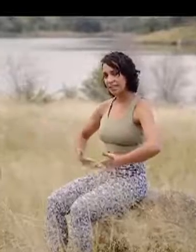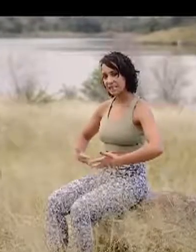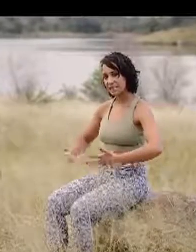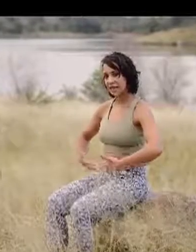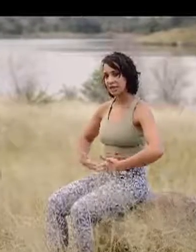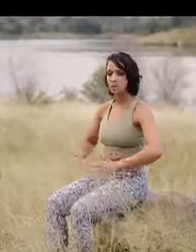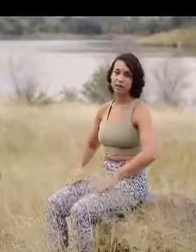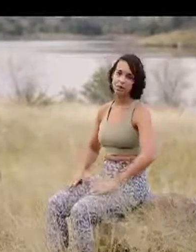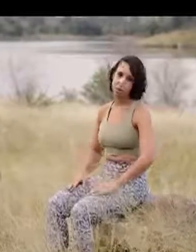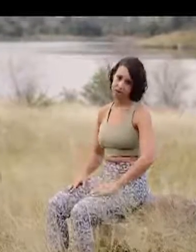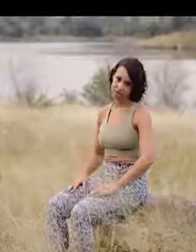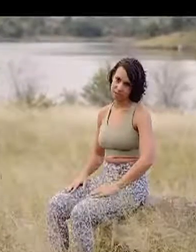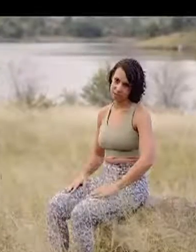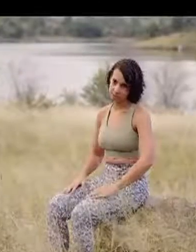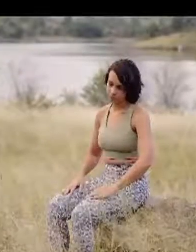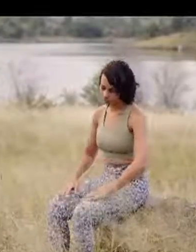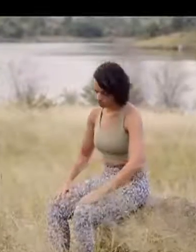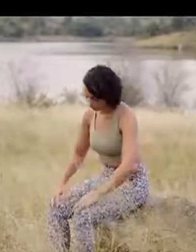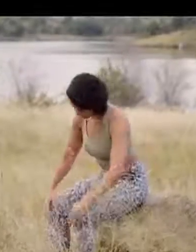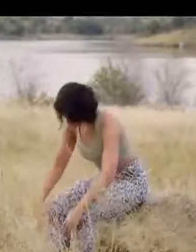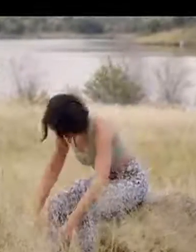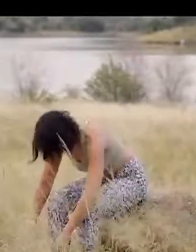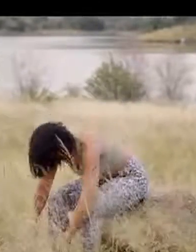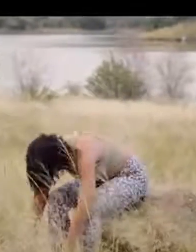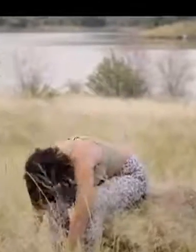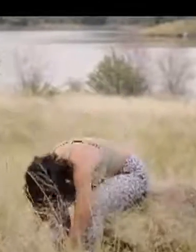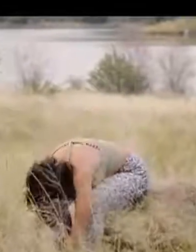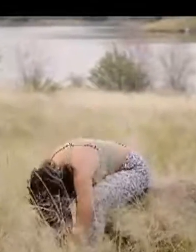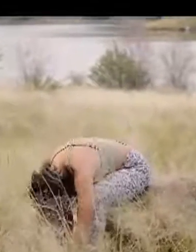pillow right here to make it more comfortable.